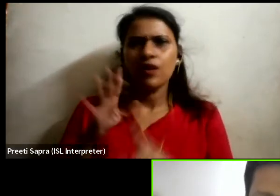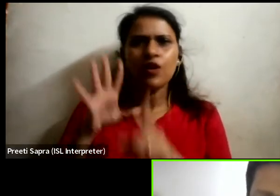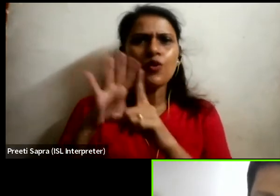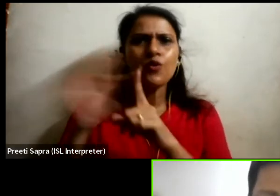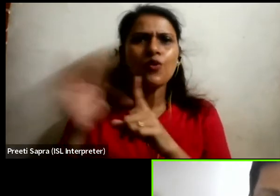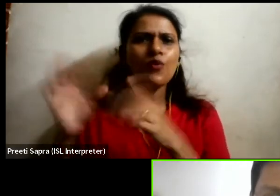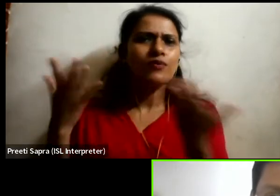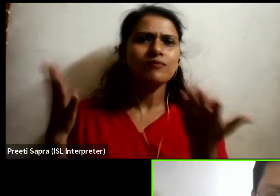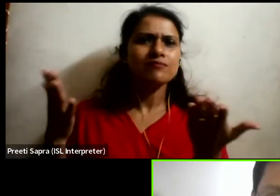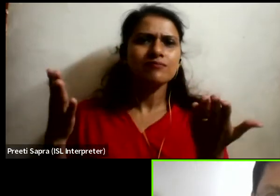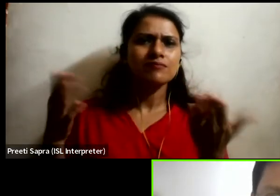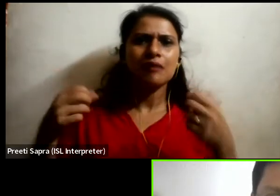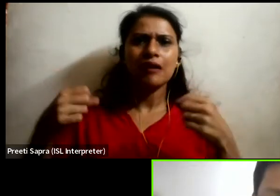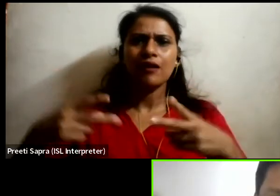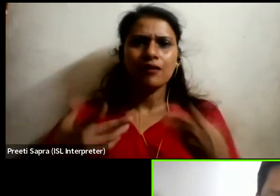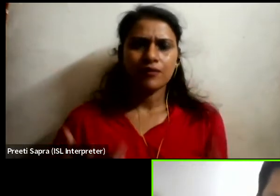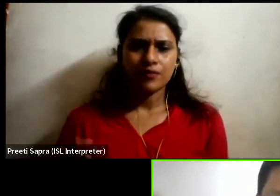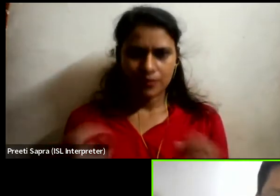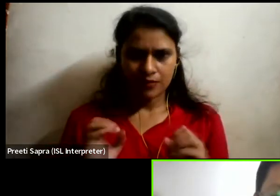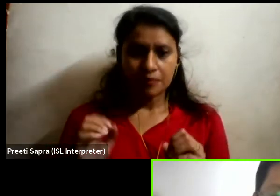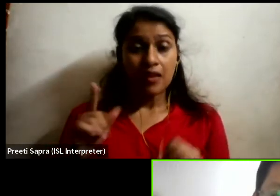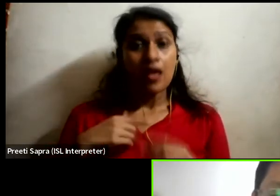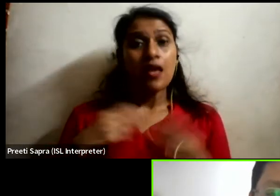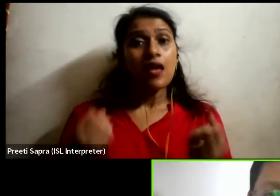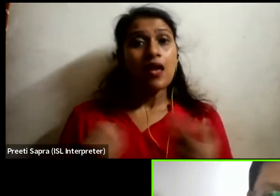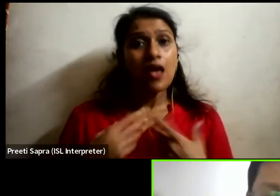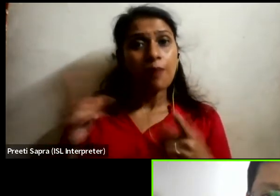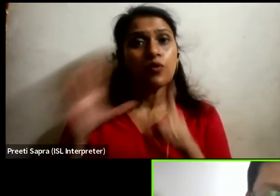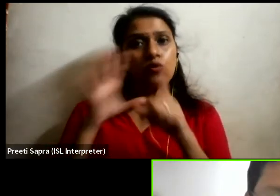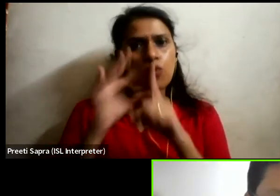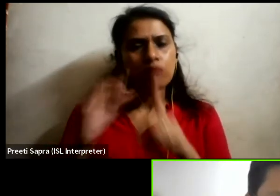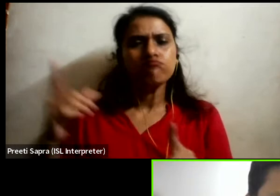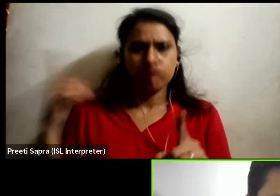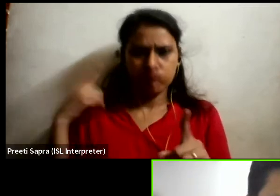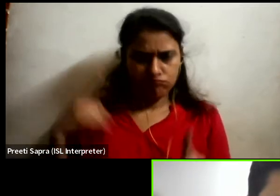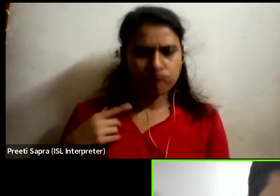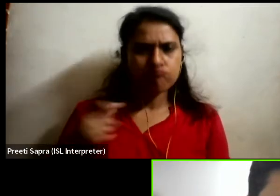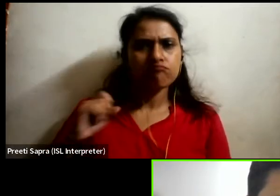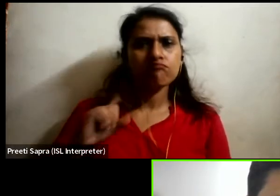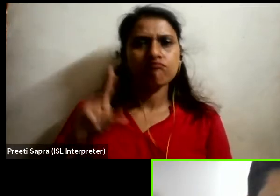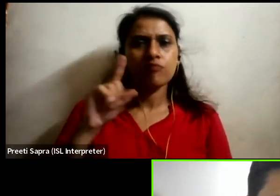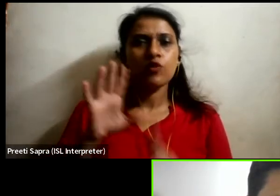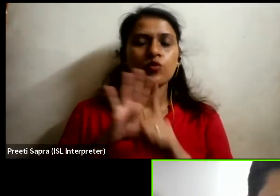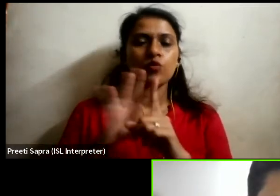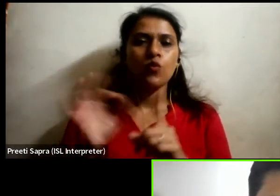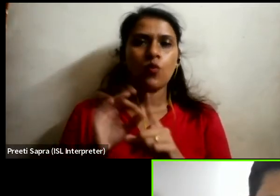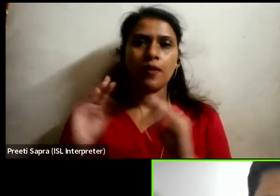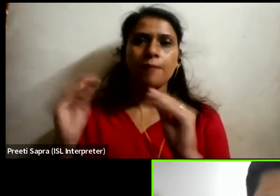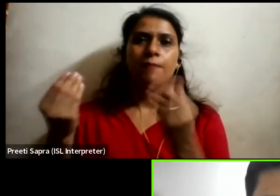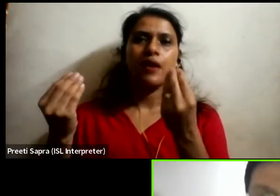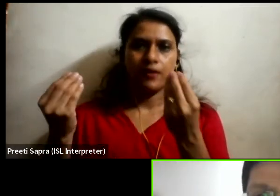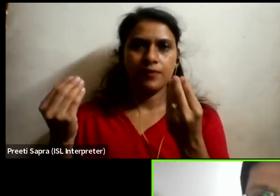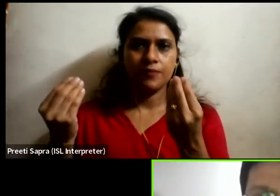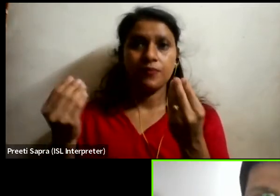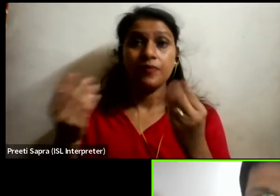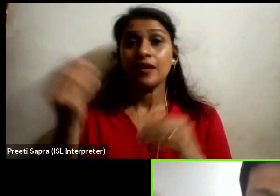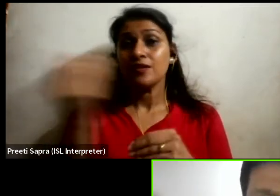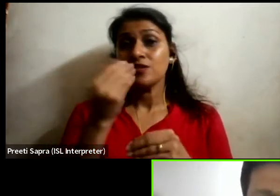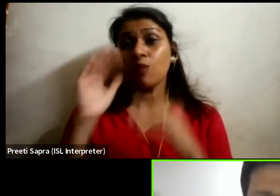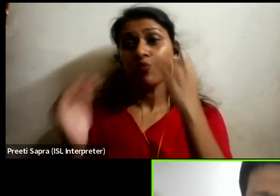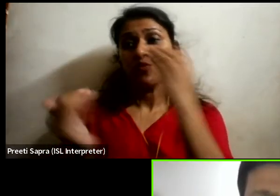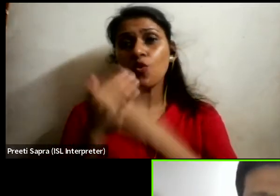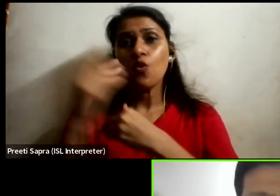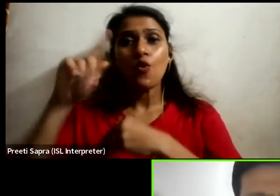Netflix, I'm actually very happy that they have taken a lead in a certain sense. and some of the newer